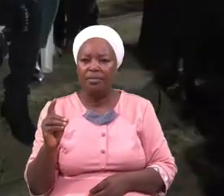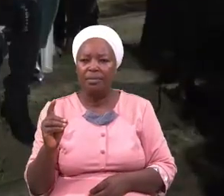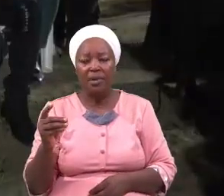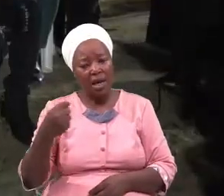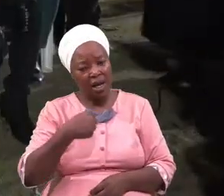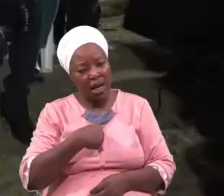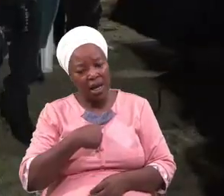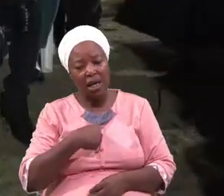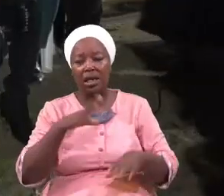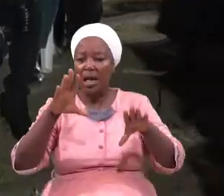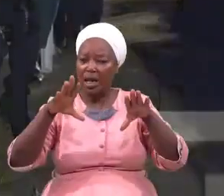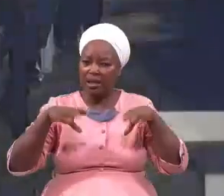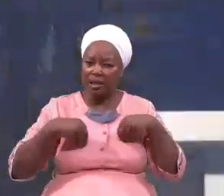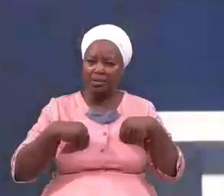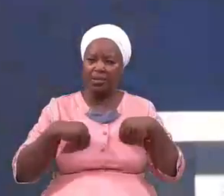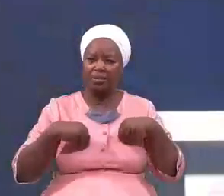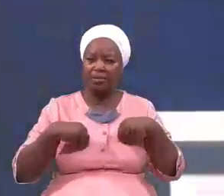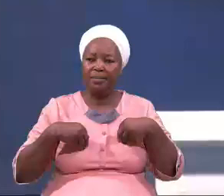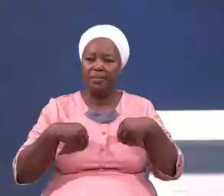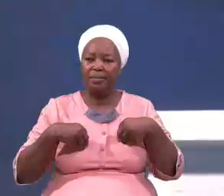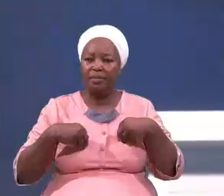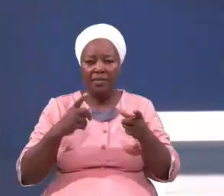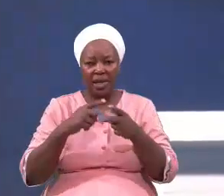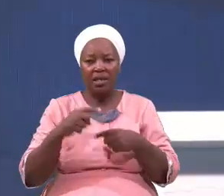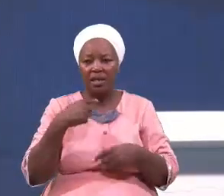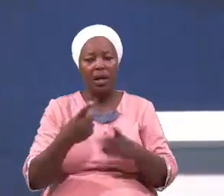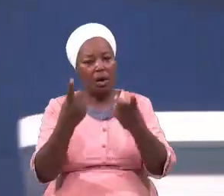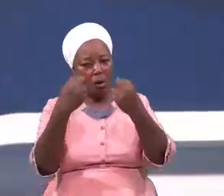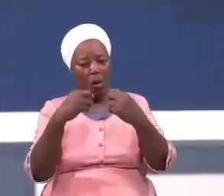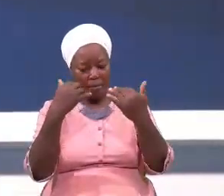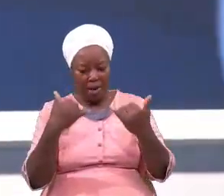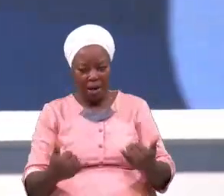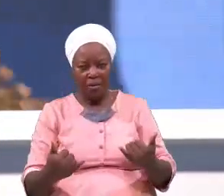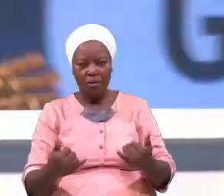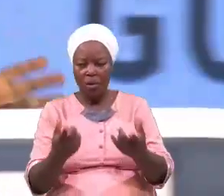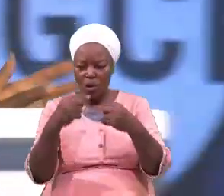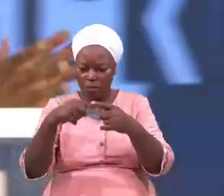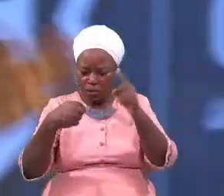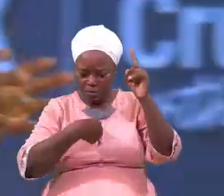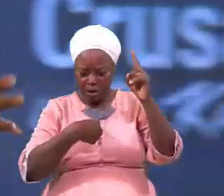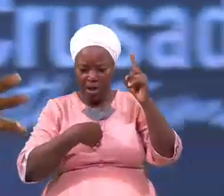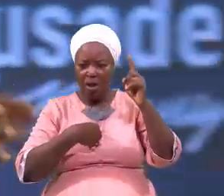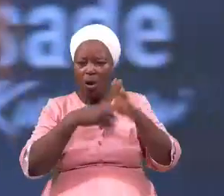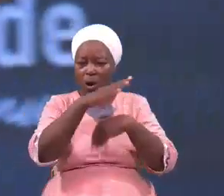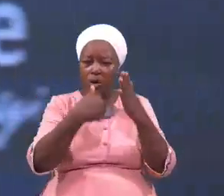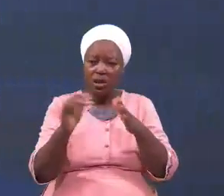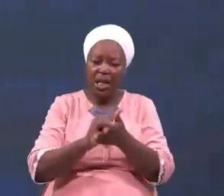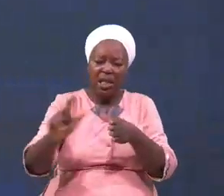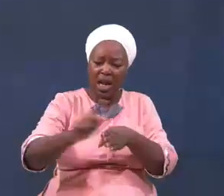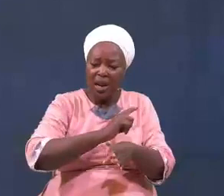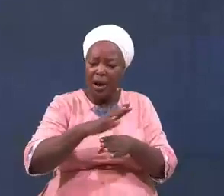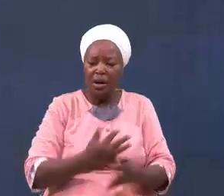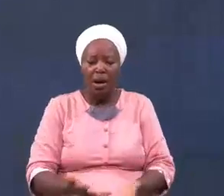I accept. He said, come now. Come unto me. All ye that labor and are